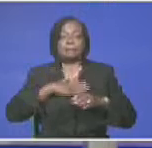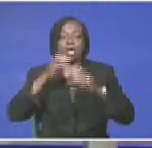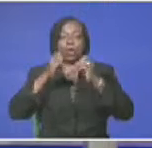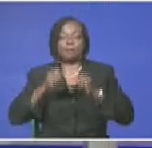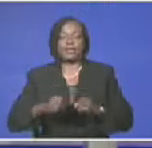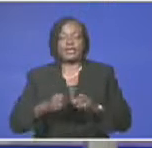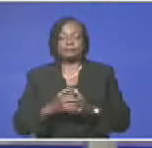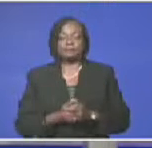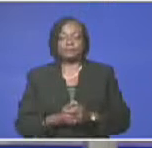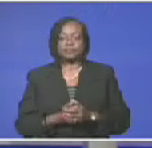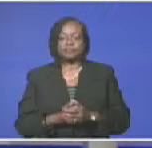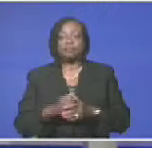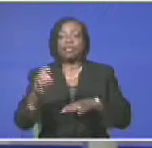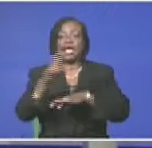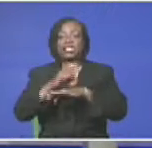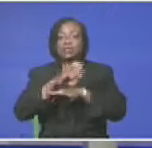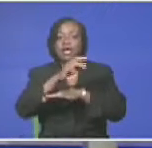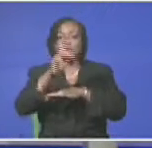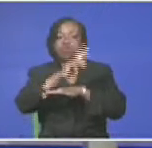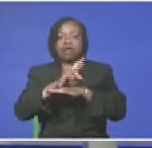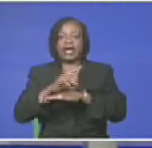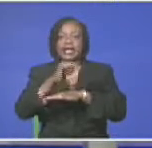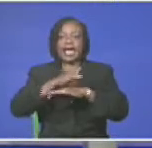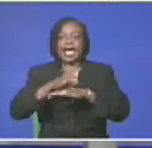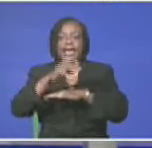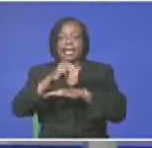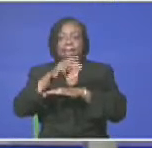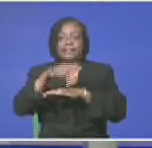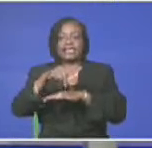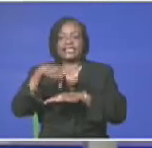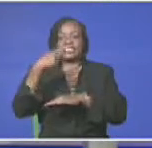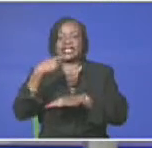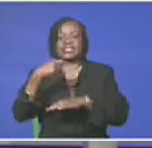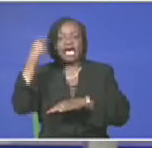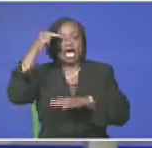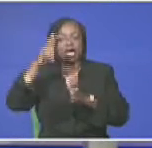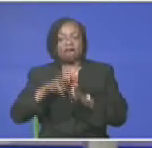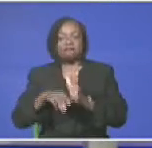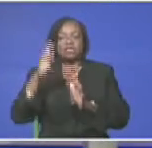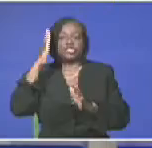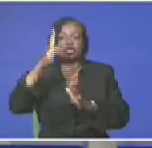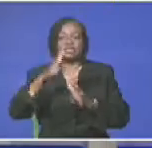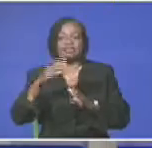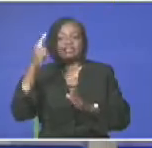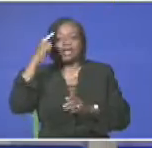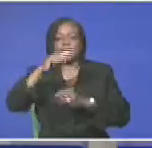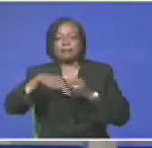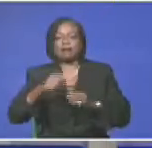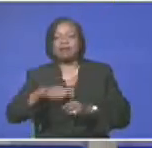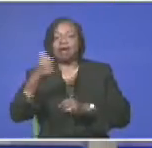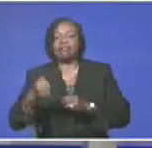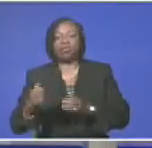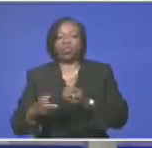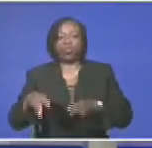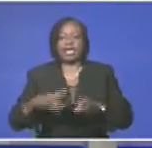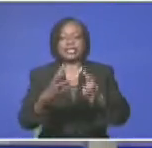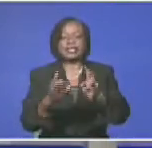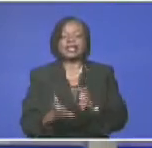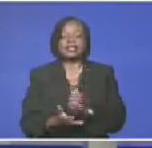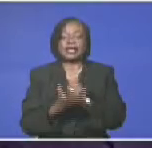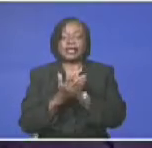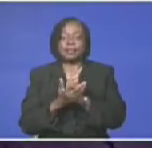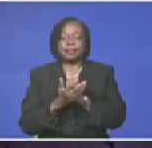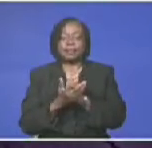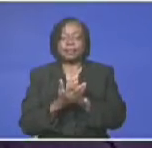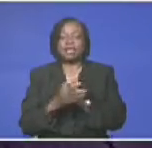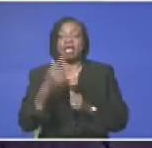Well, the Exuma and Ragged Island MP says government should consider other ways to help employees at the Grand Lucayan Resort. Perhaps the government